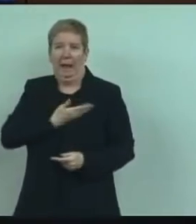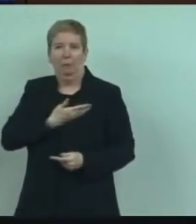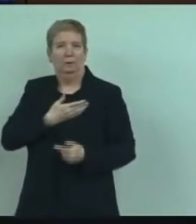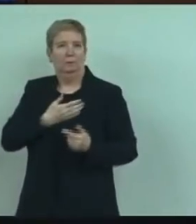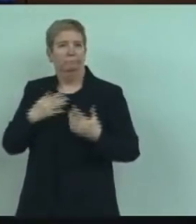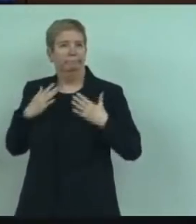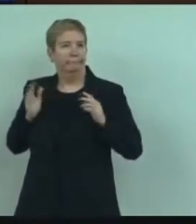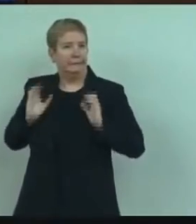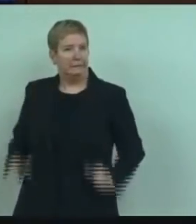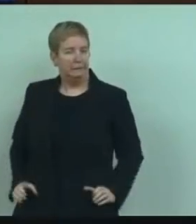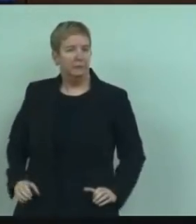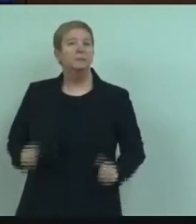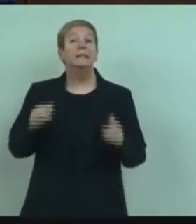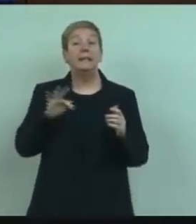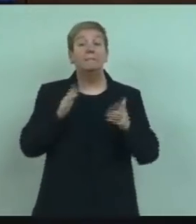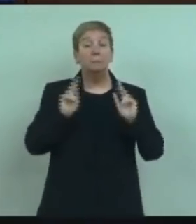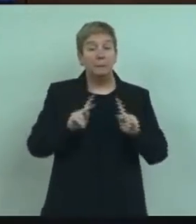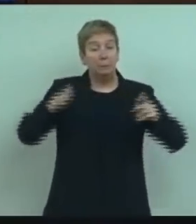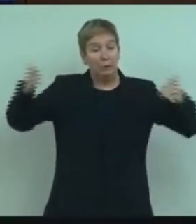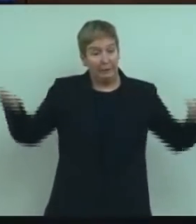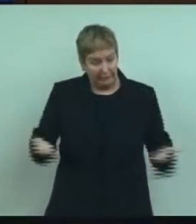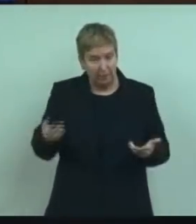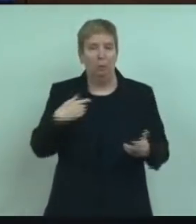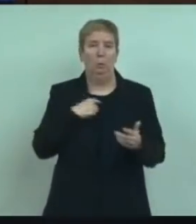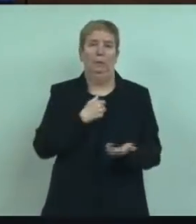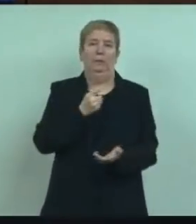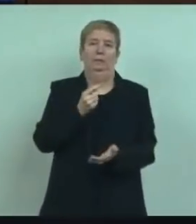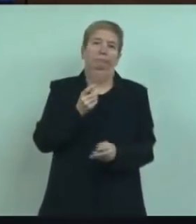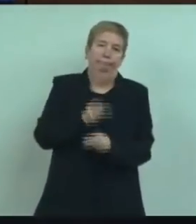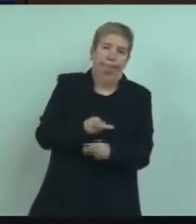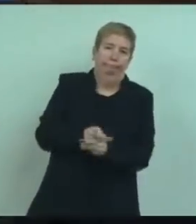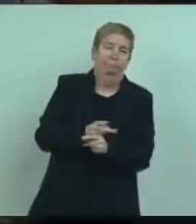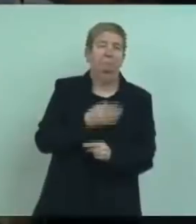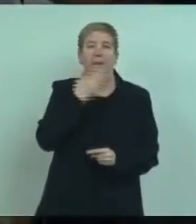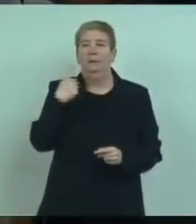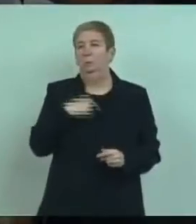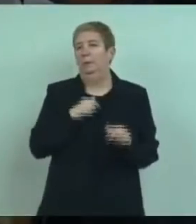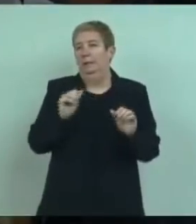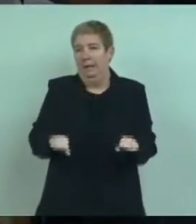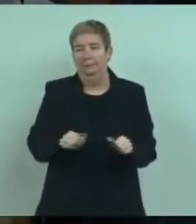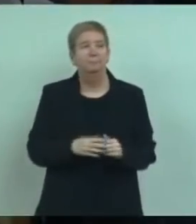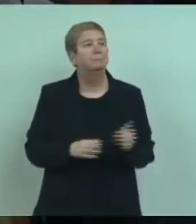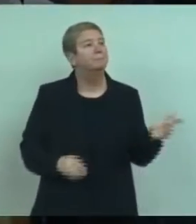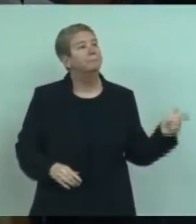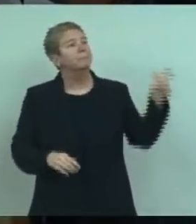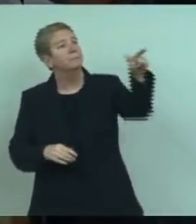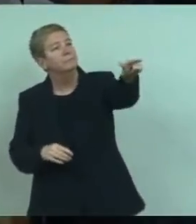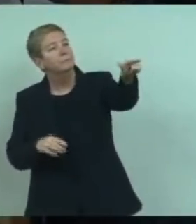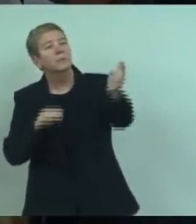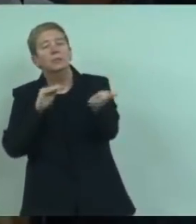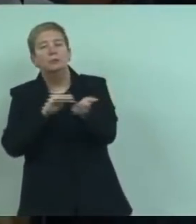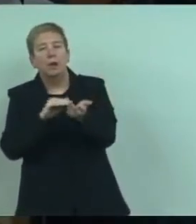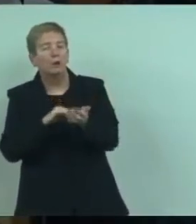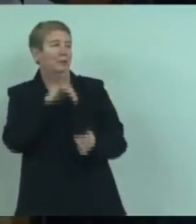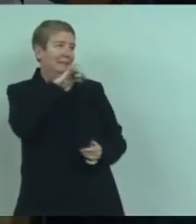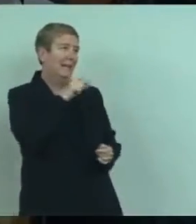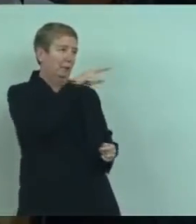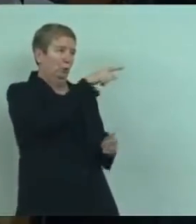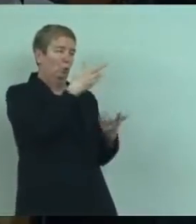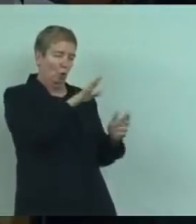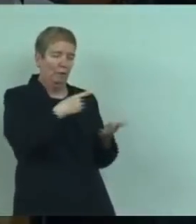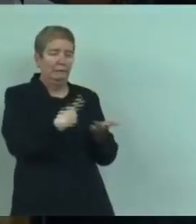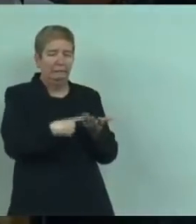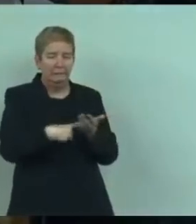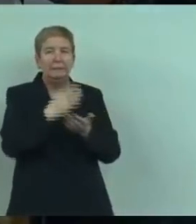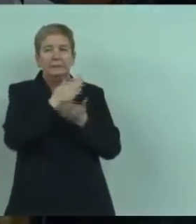is here in the most productive way possible. Dr. Scrace. Yes, the governor already outlined some of the interventions, but the